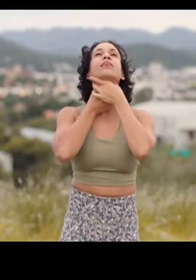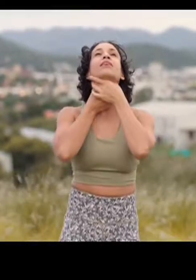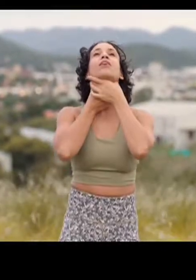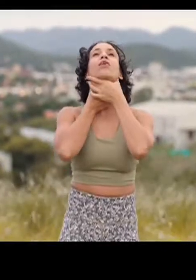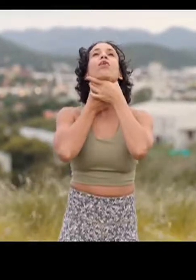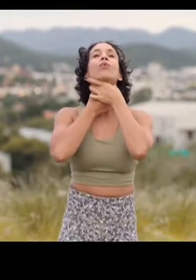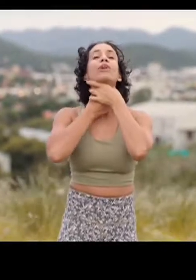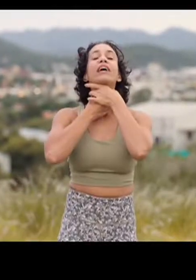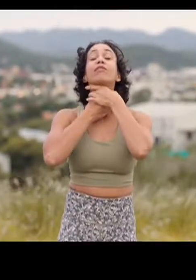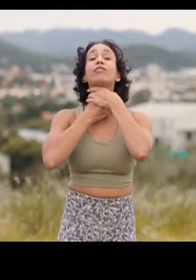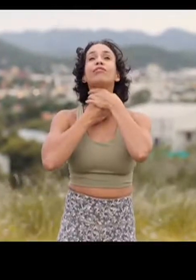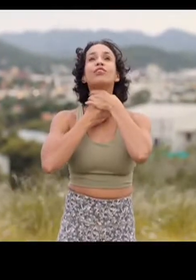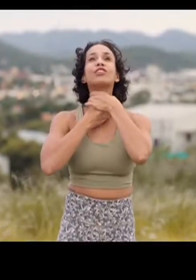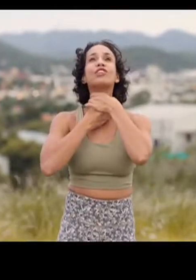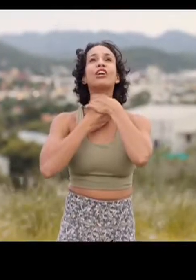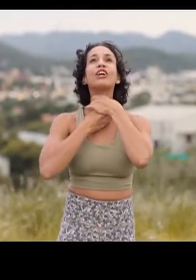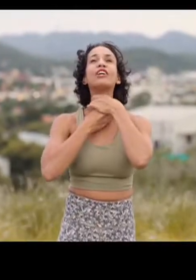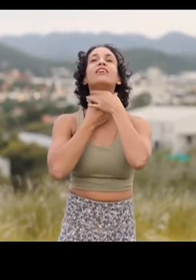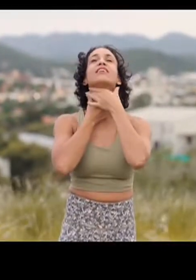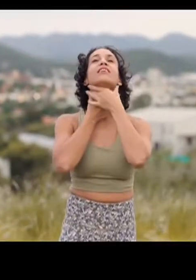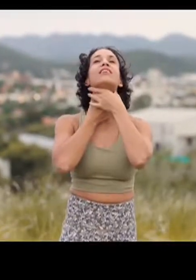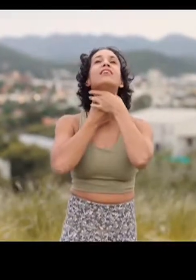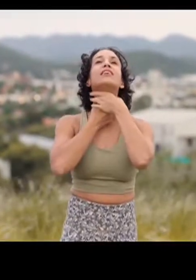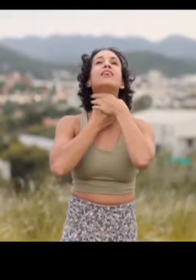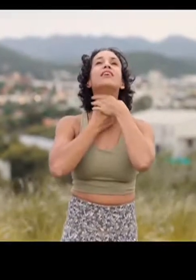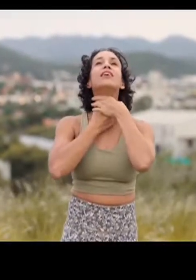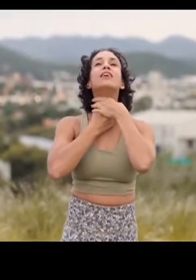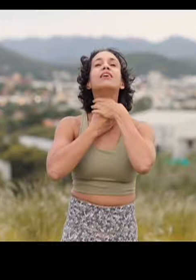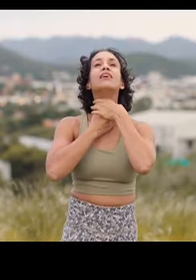down, whatever feels good.